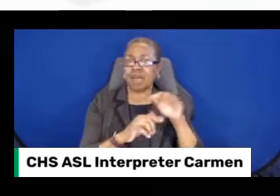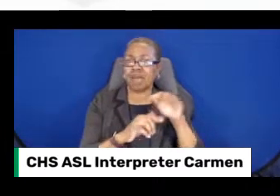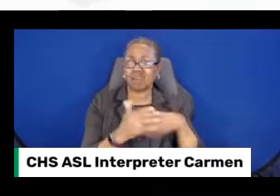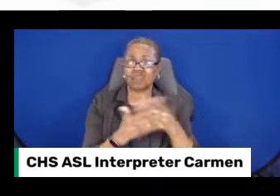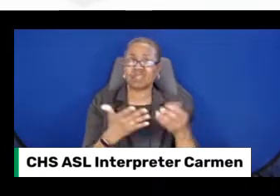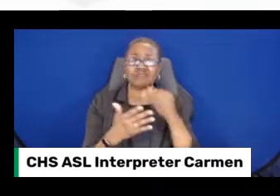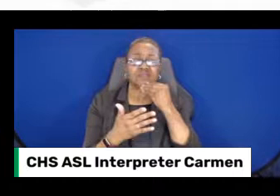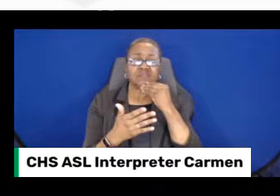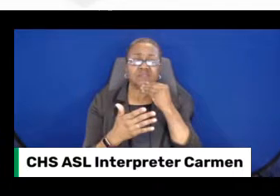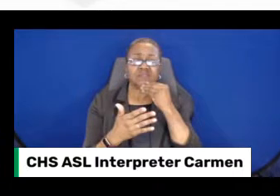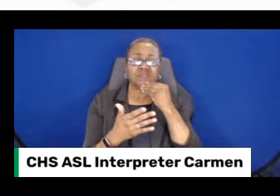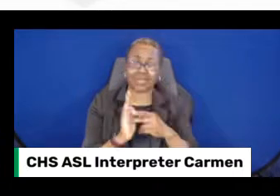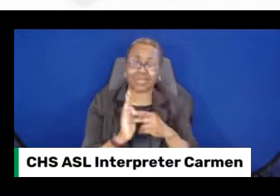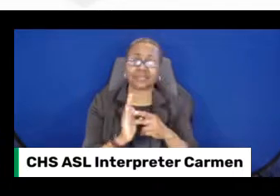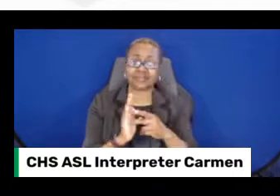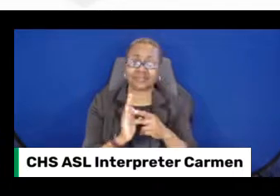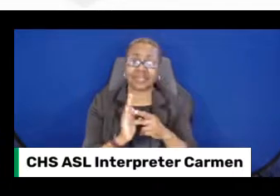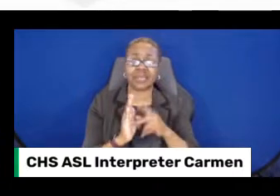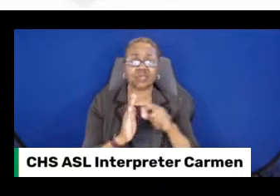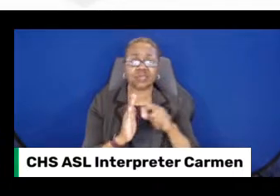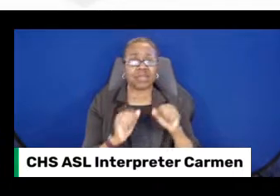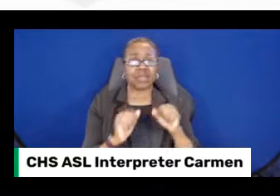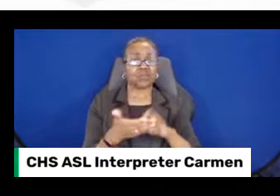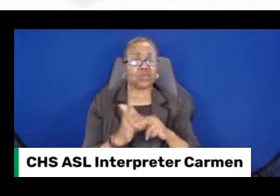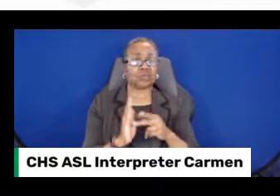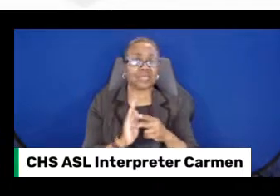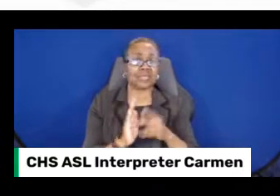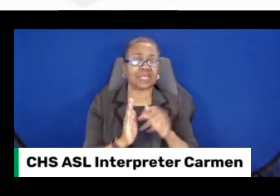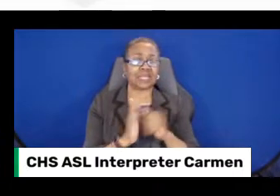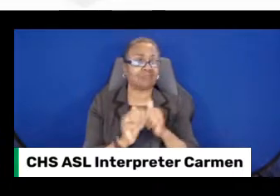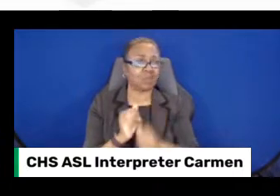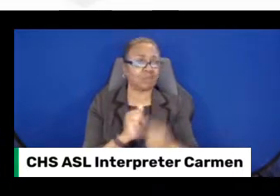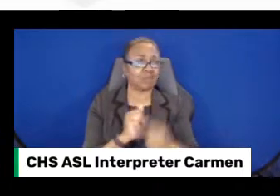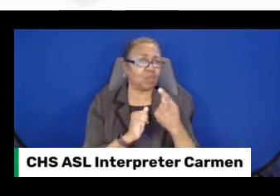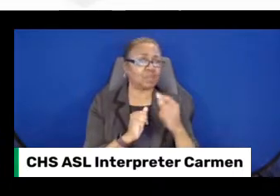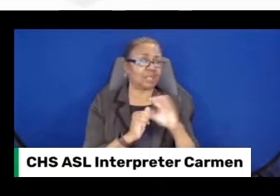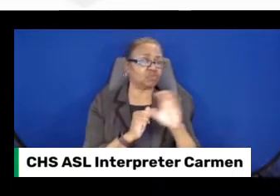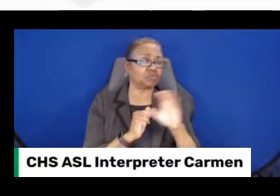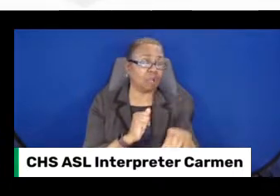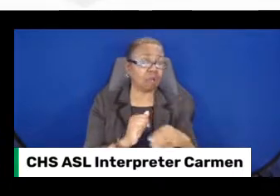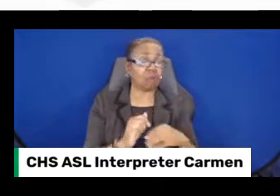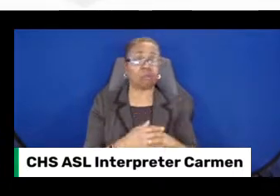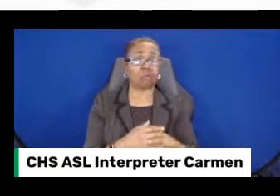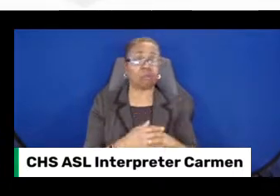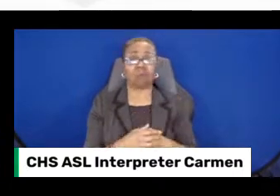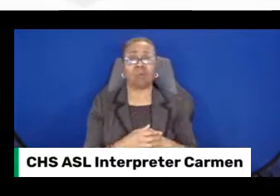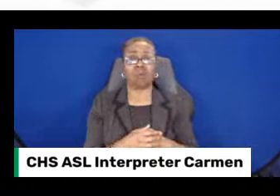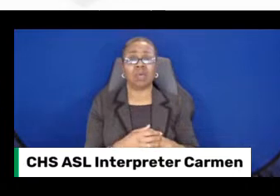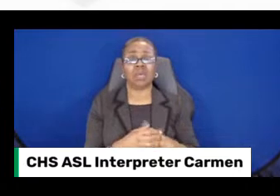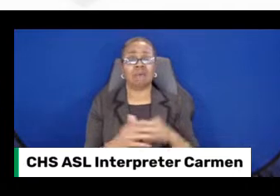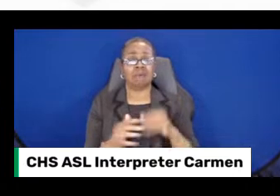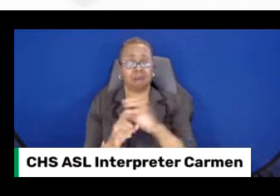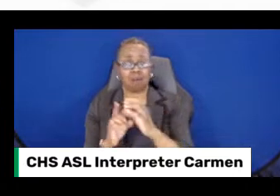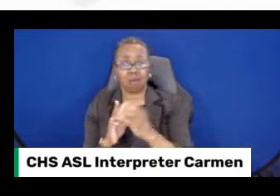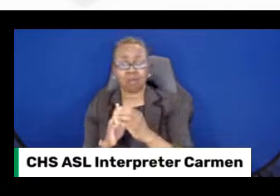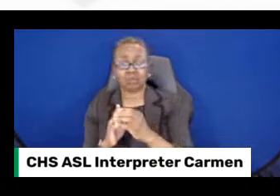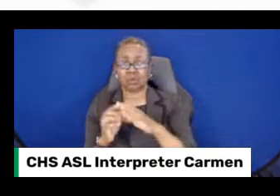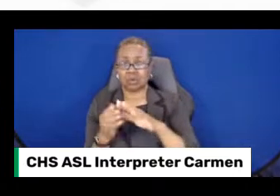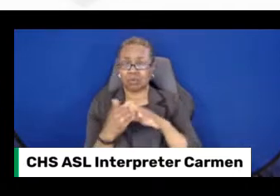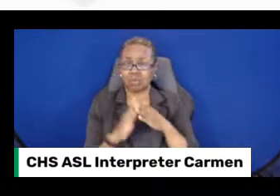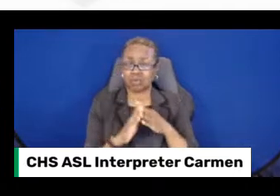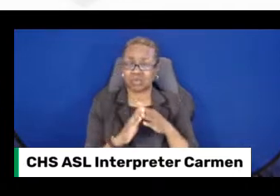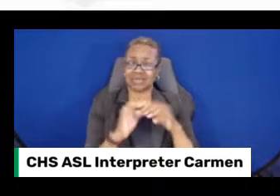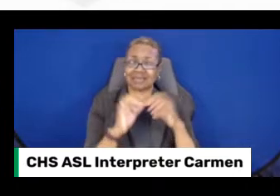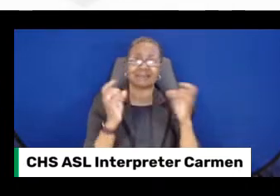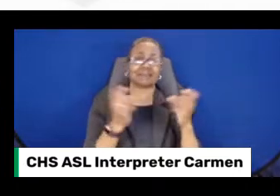to mean that for every Chicago in the city. So it is culture, it is community, it is celebration. It